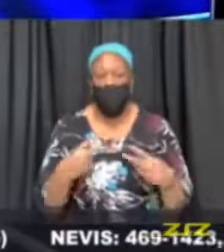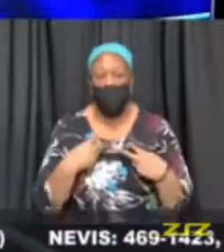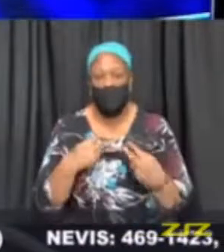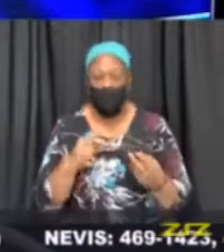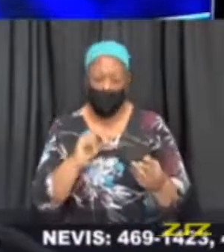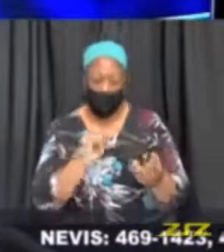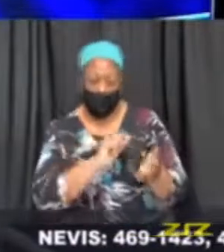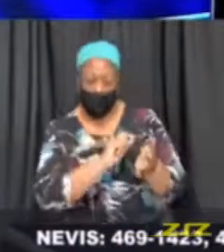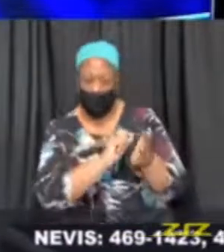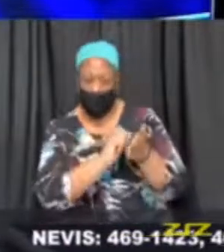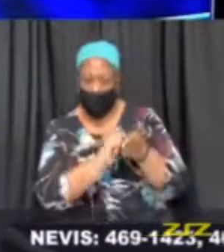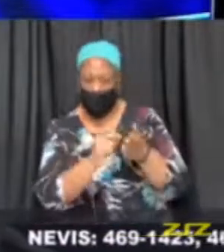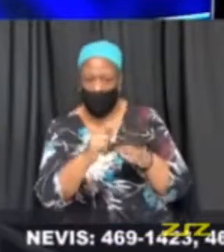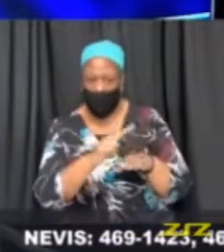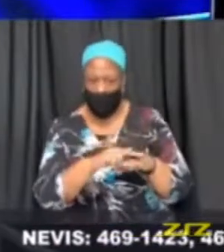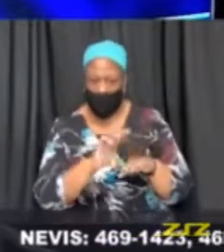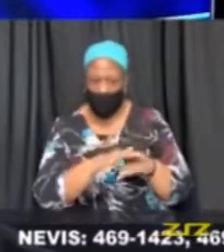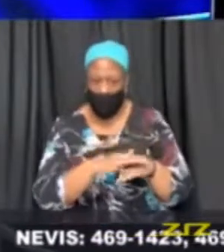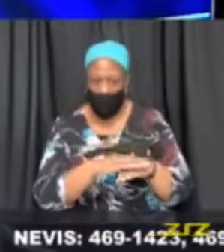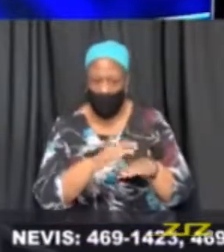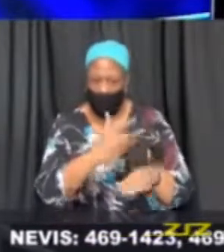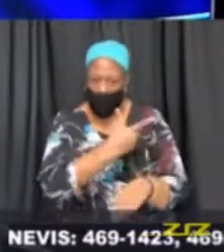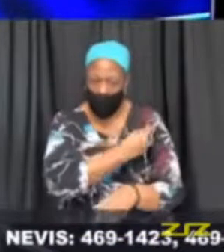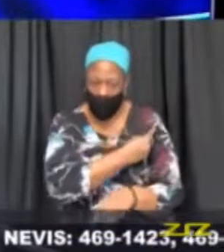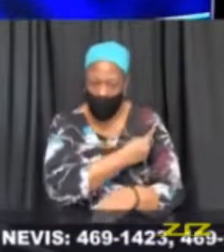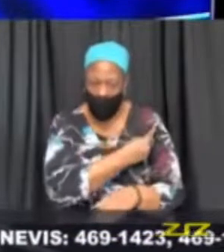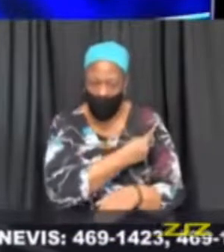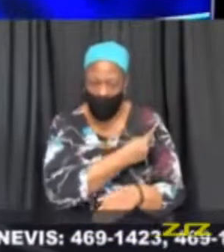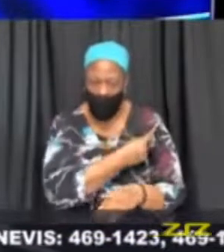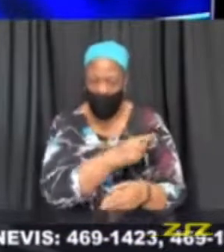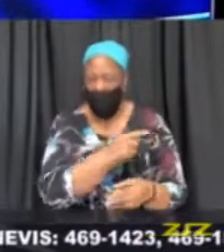Thank you very much, Dr. Laws.